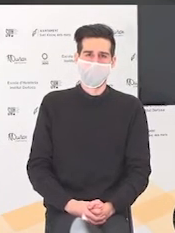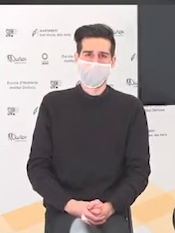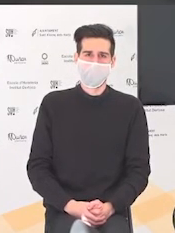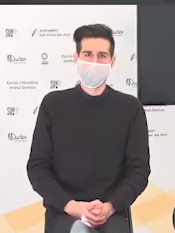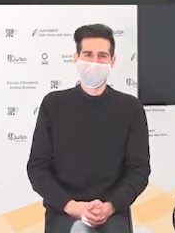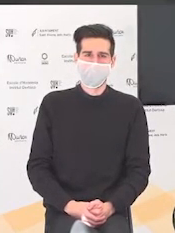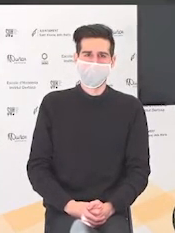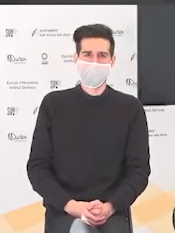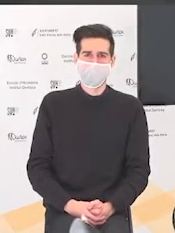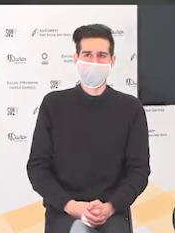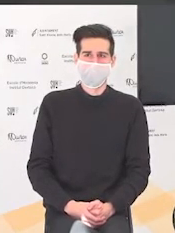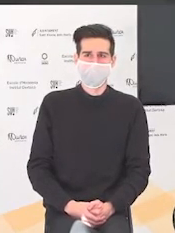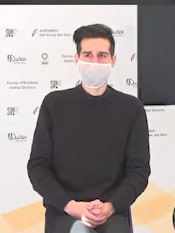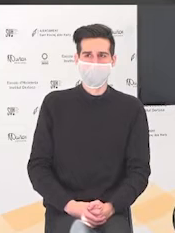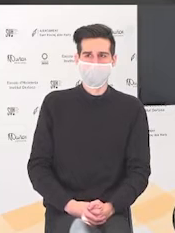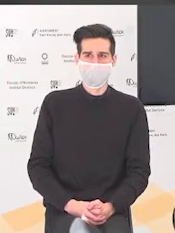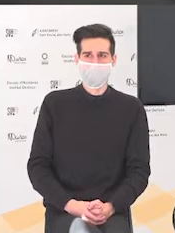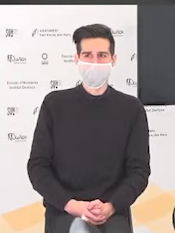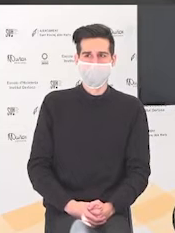Looking for my tray.